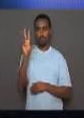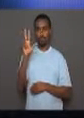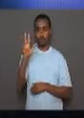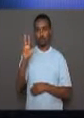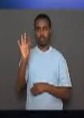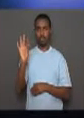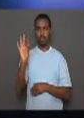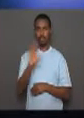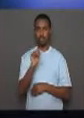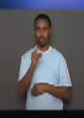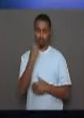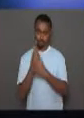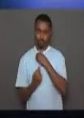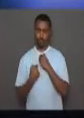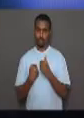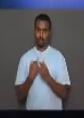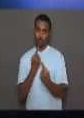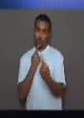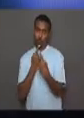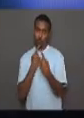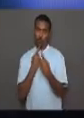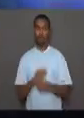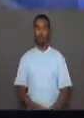239 and read along with me.